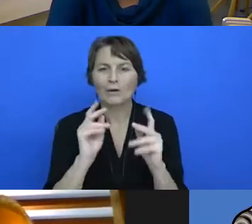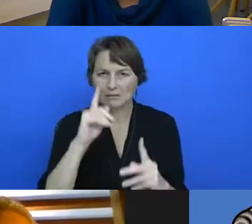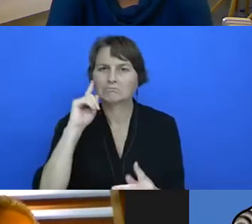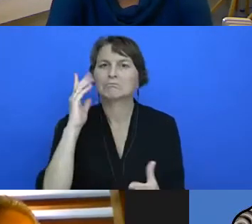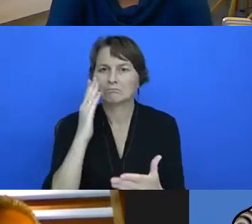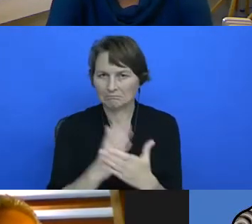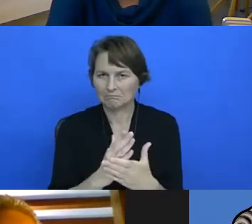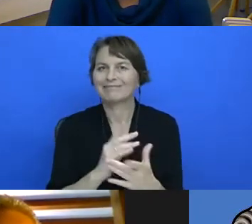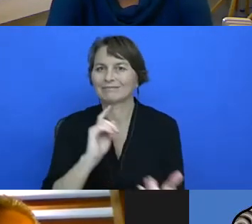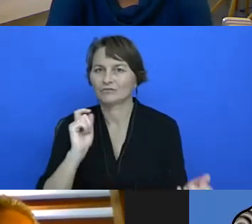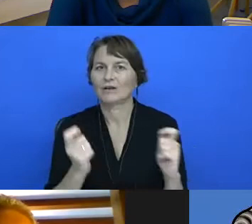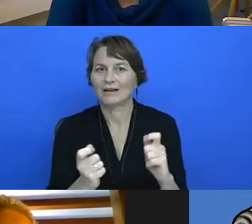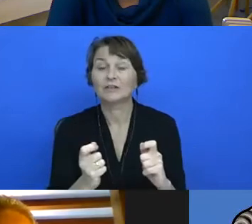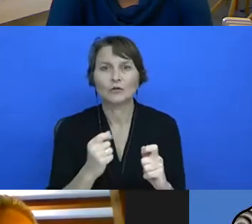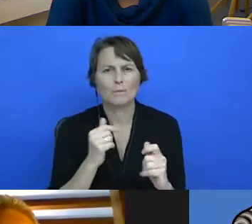than some of the other conferences.